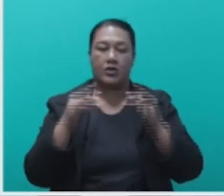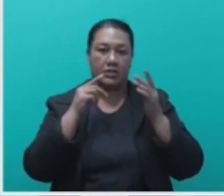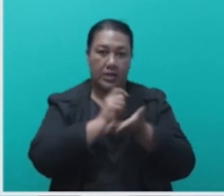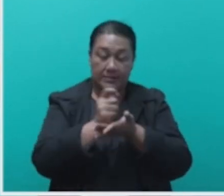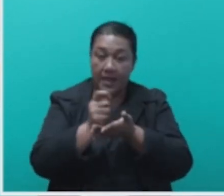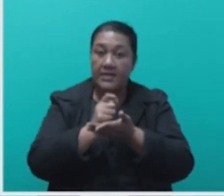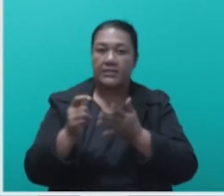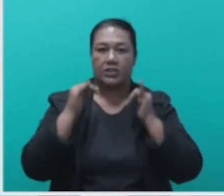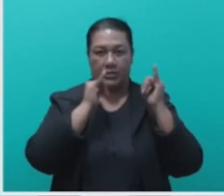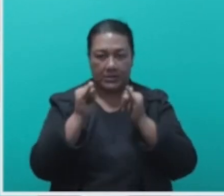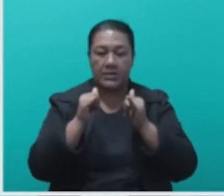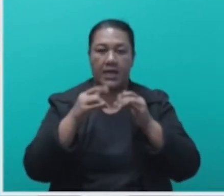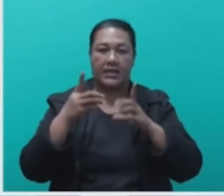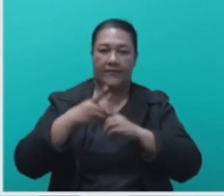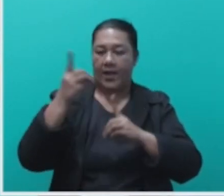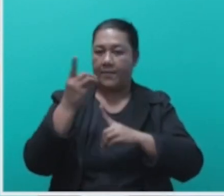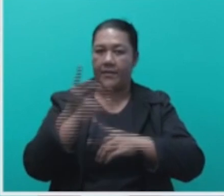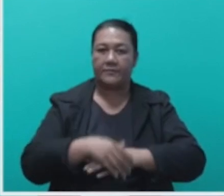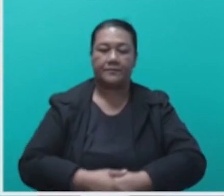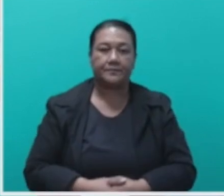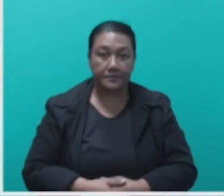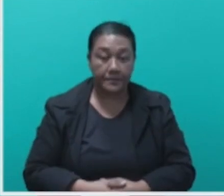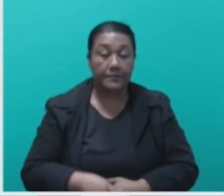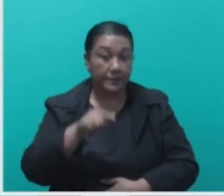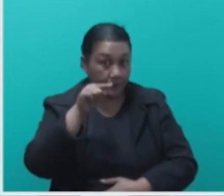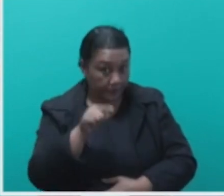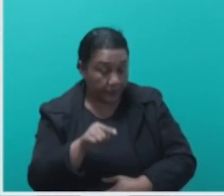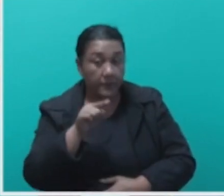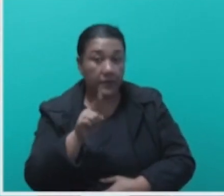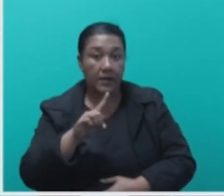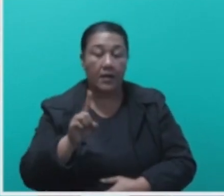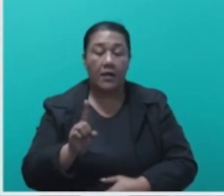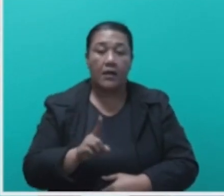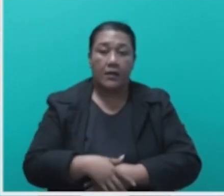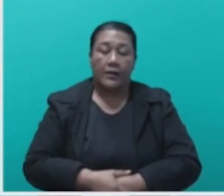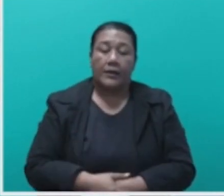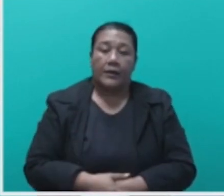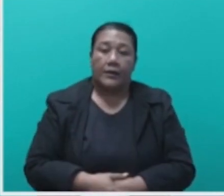and development. It underpins and strengthens our democracy.